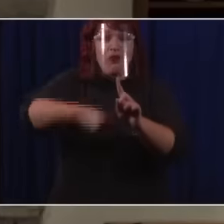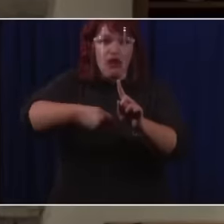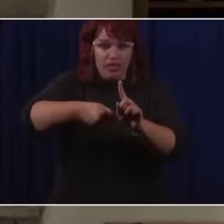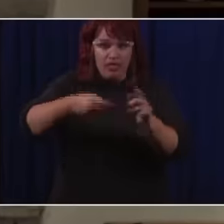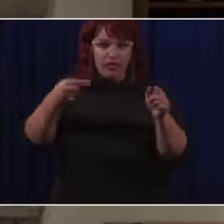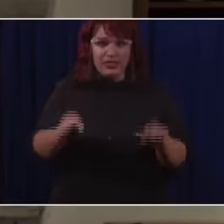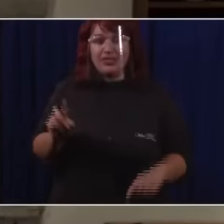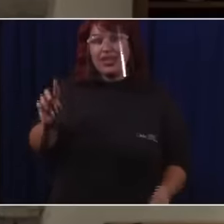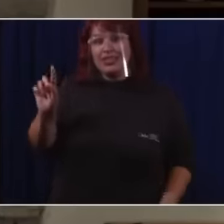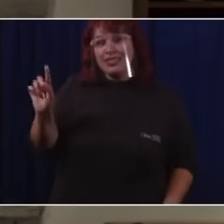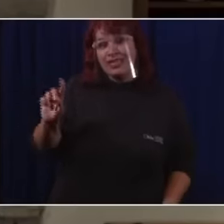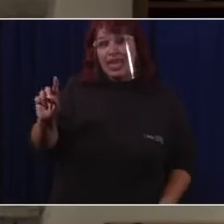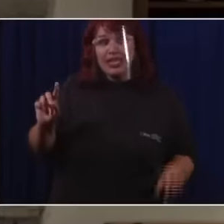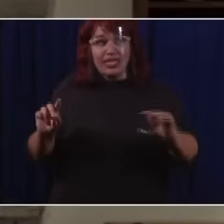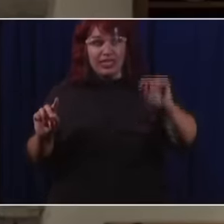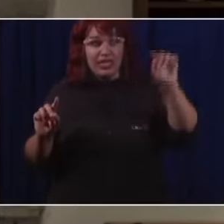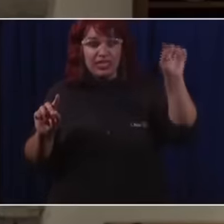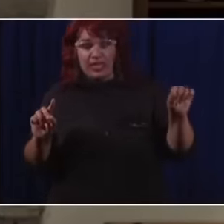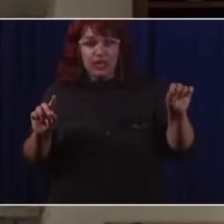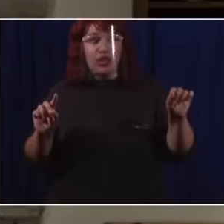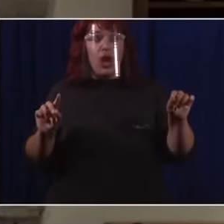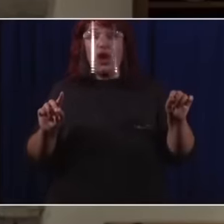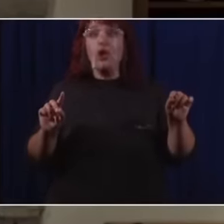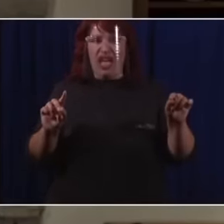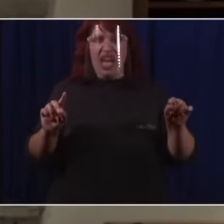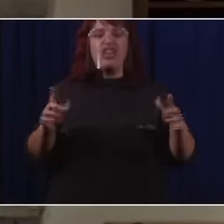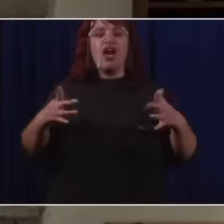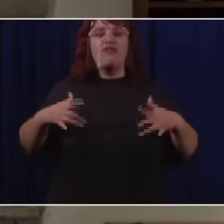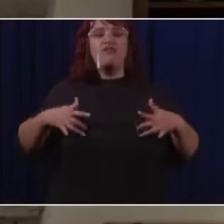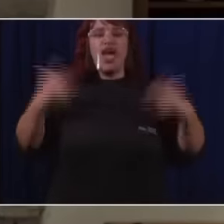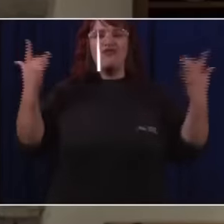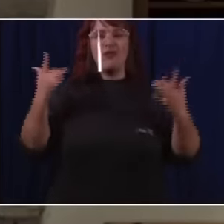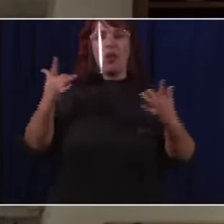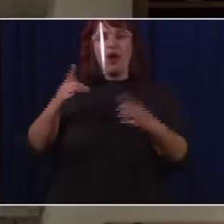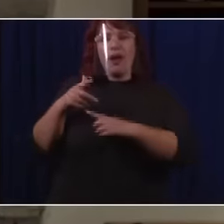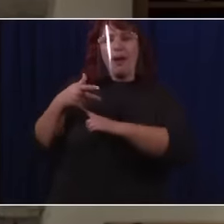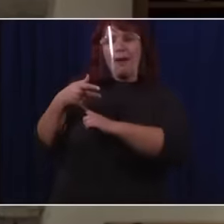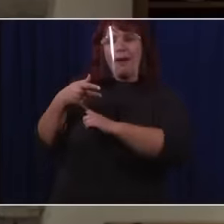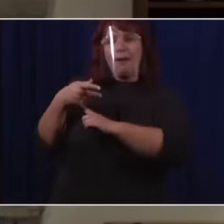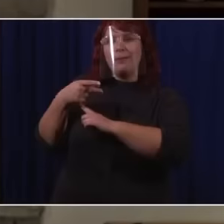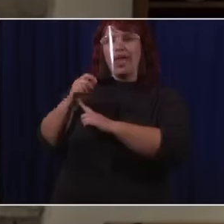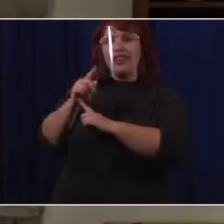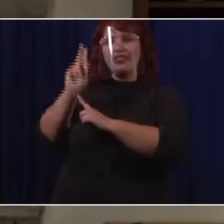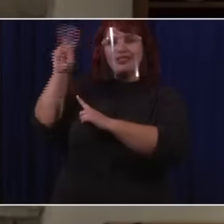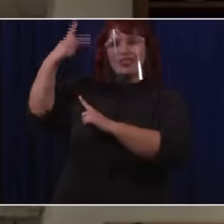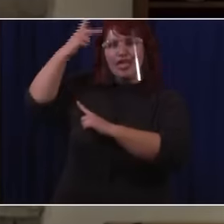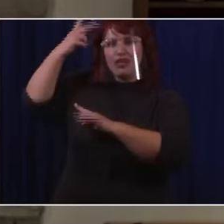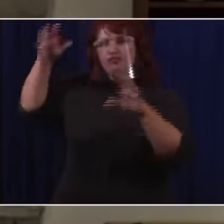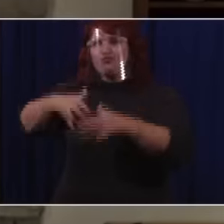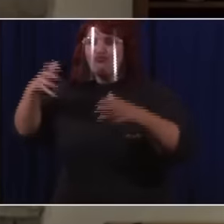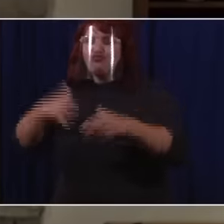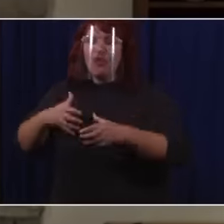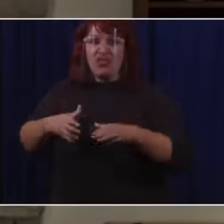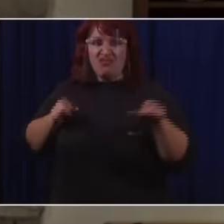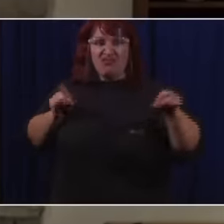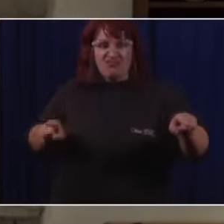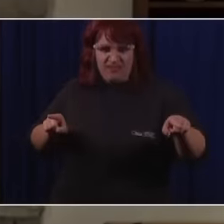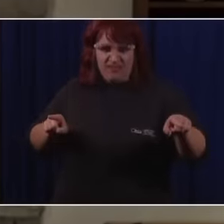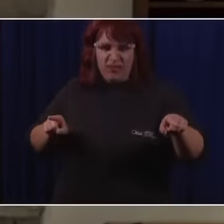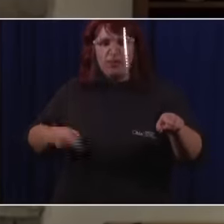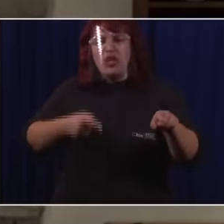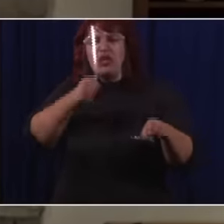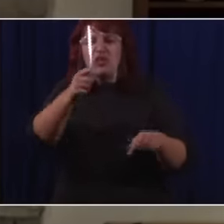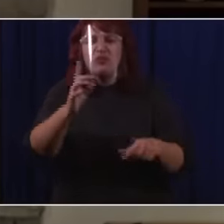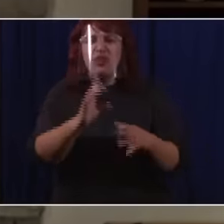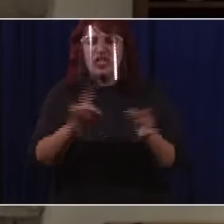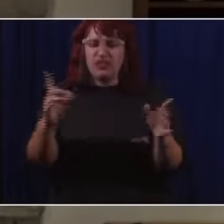large political rallies. Now, you've talked about the Pence rally coming up, but since you've noticed that the western part of the state has been problematic for us